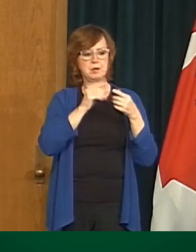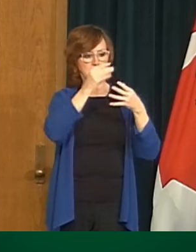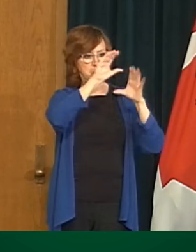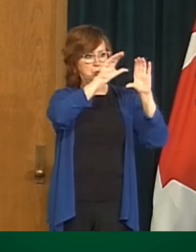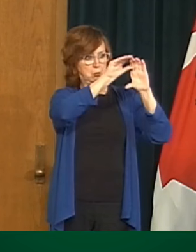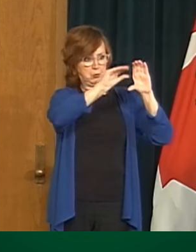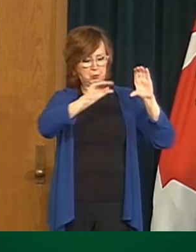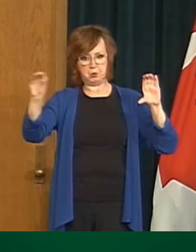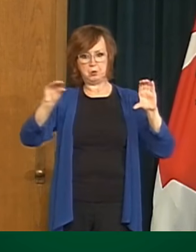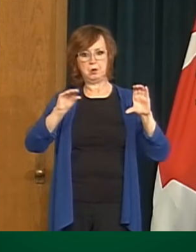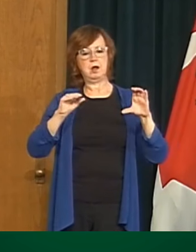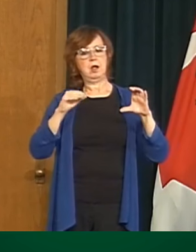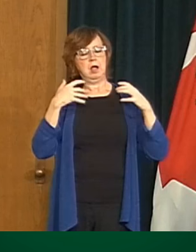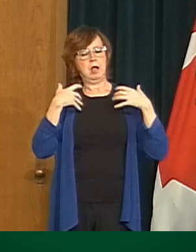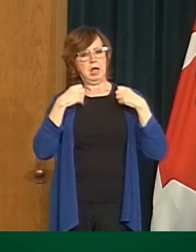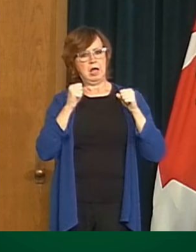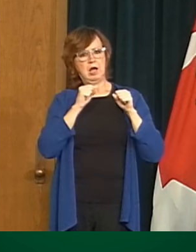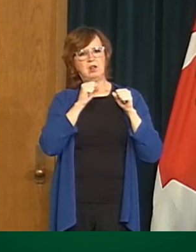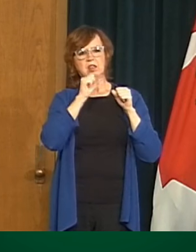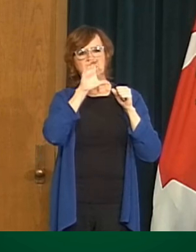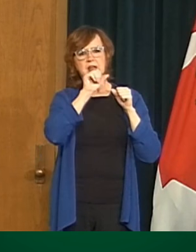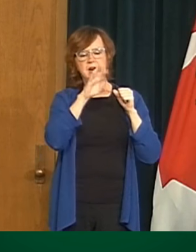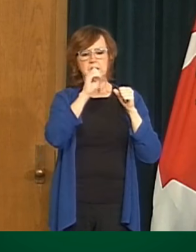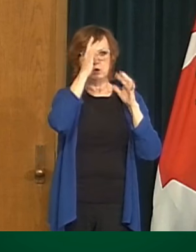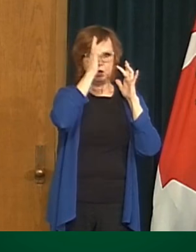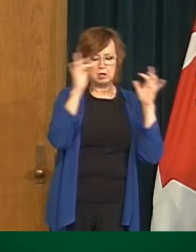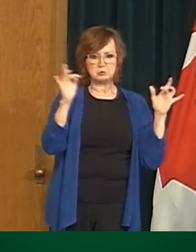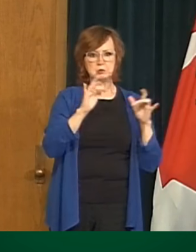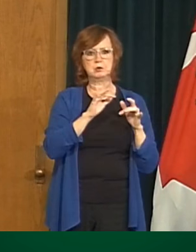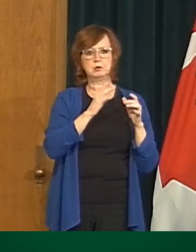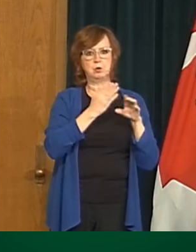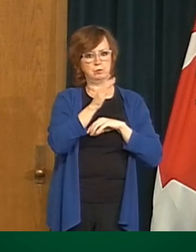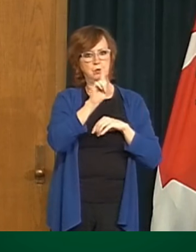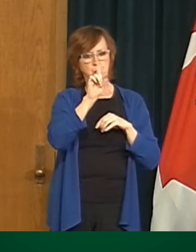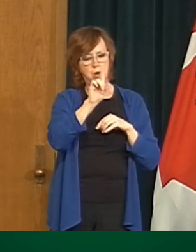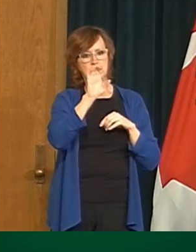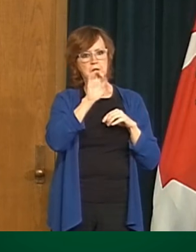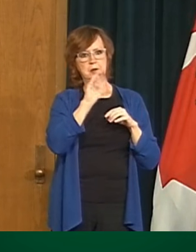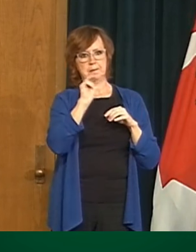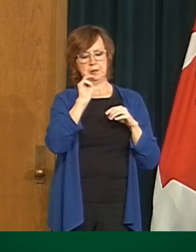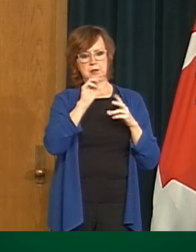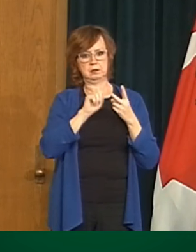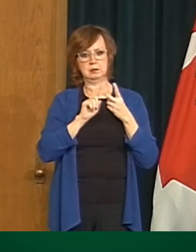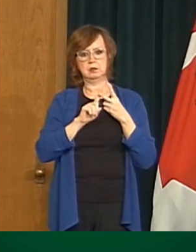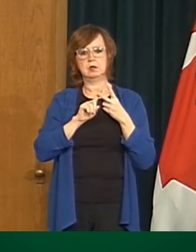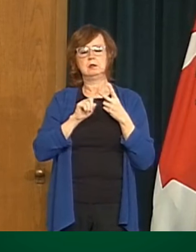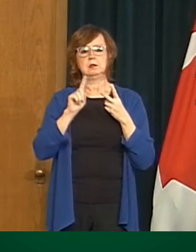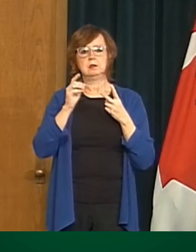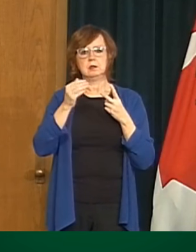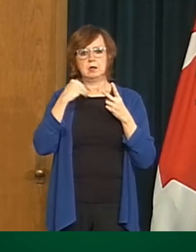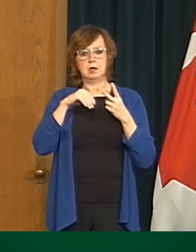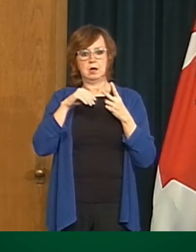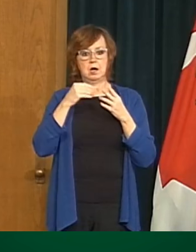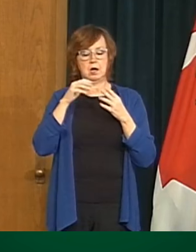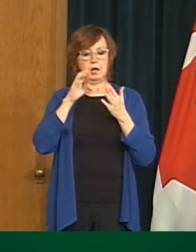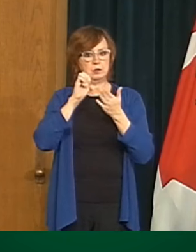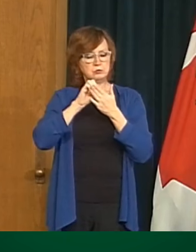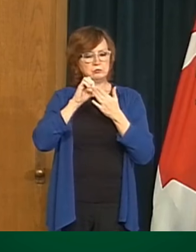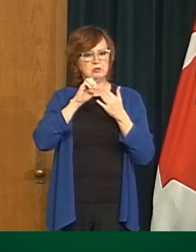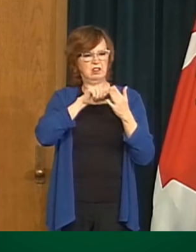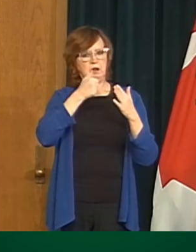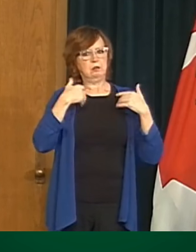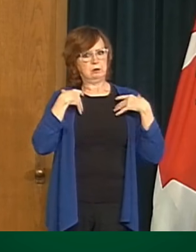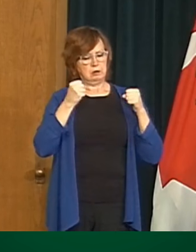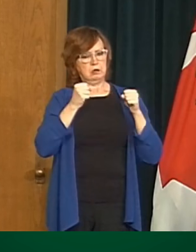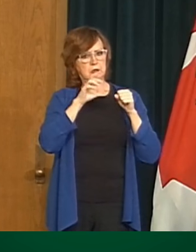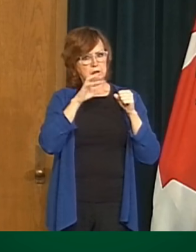infrastructure, and over $110 million for new education infrastructure, with additional allocations that will be announced in the